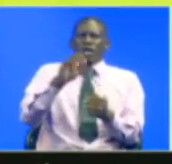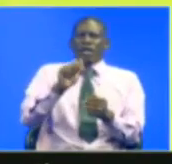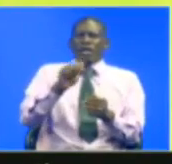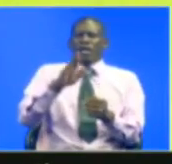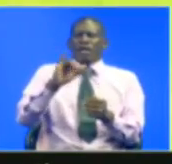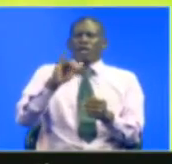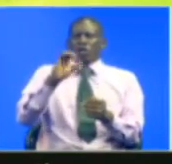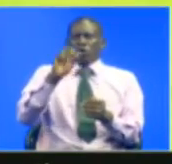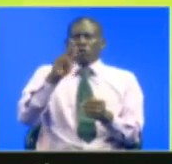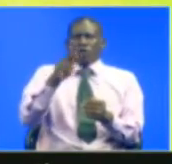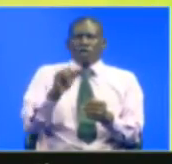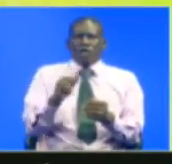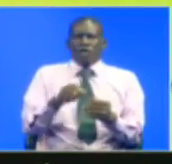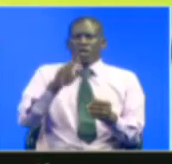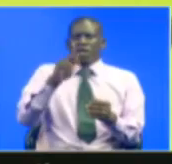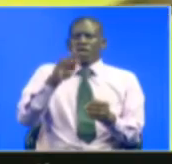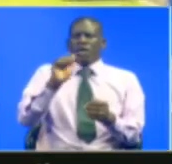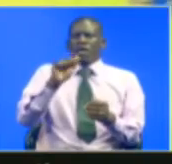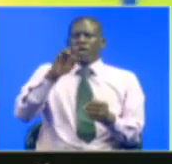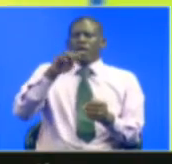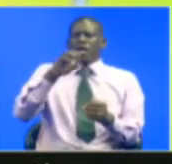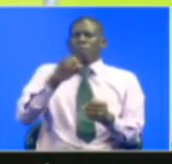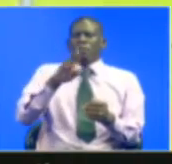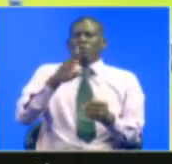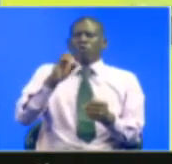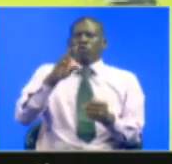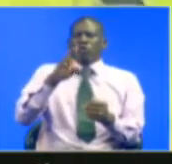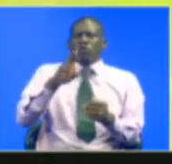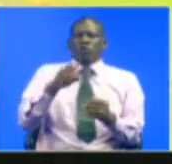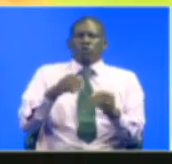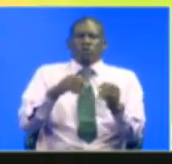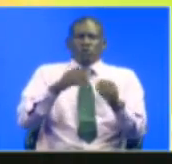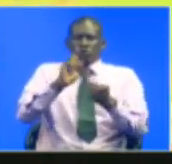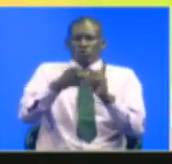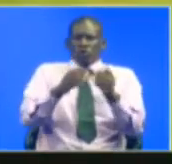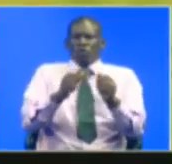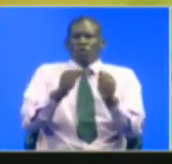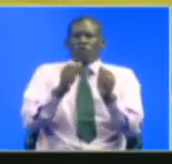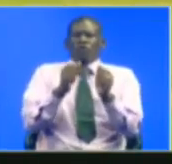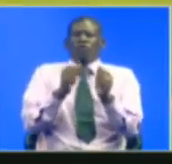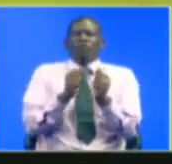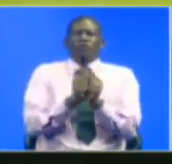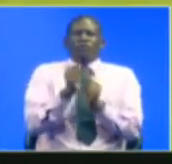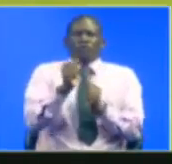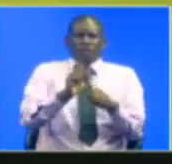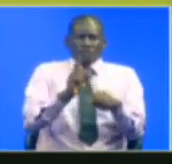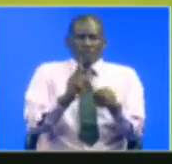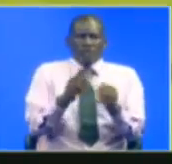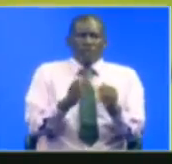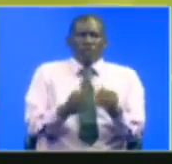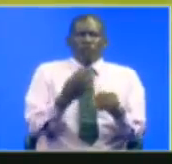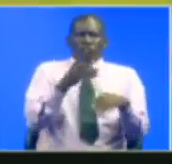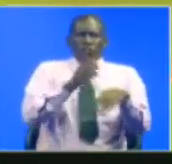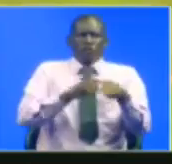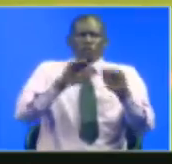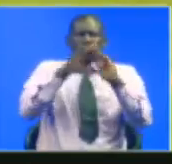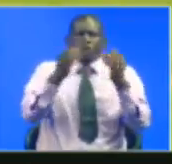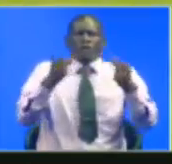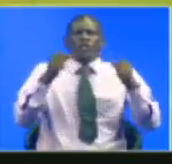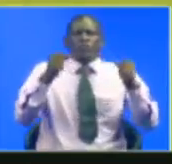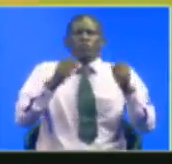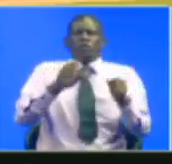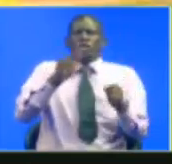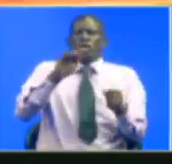of 27 minutes 35.91 seconds, with Karoki second and Tanui third. Four-time world champion Ezekiel